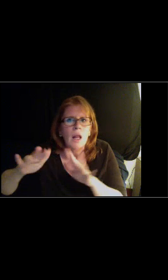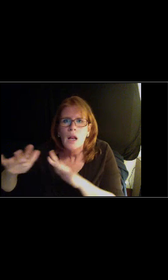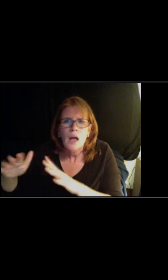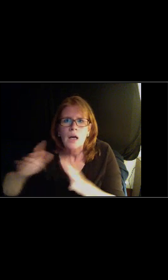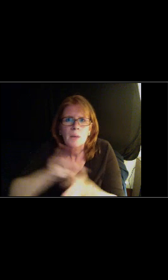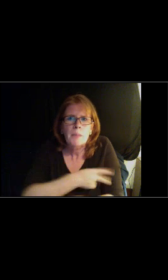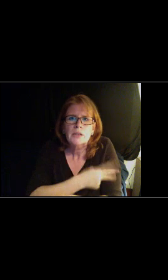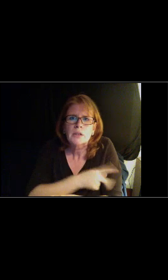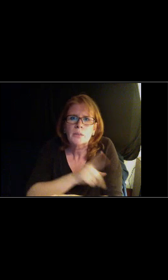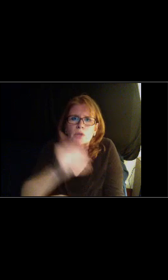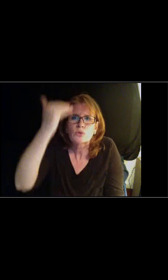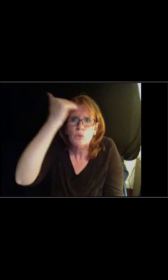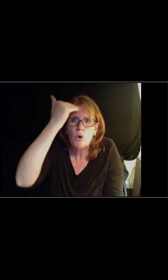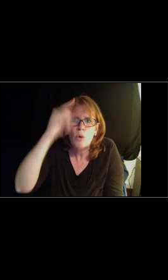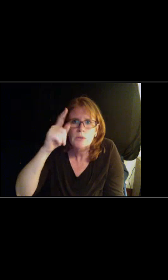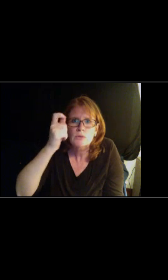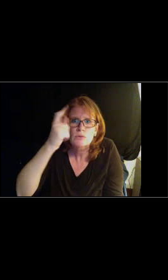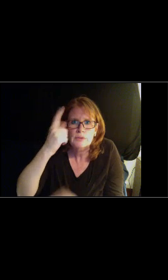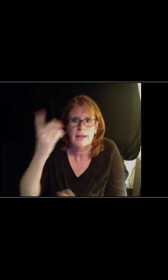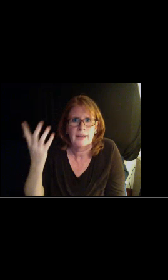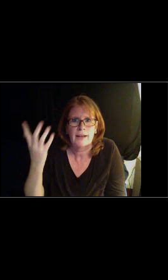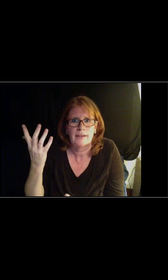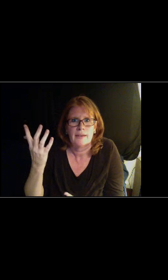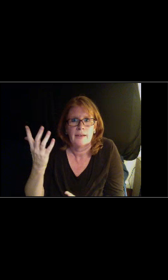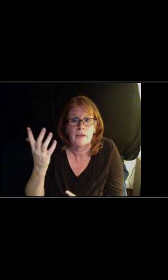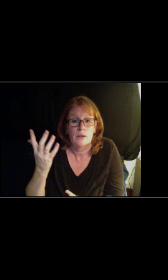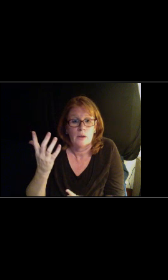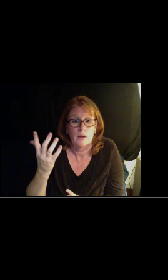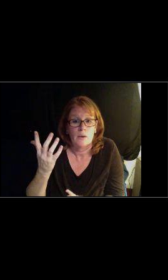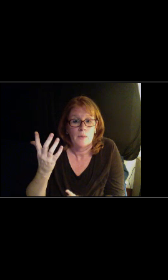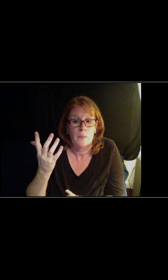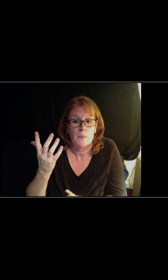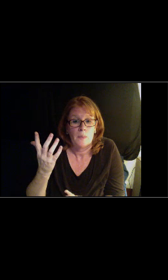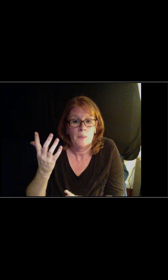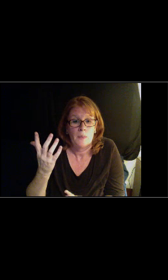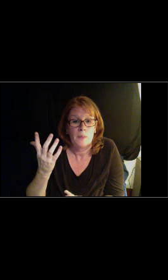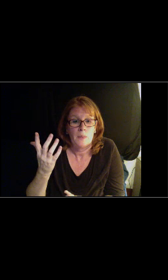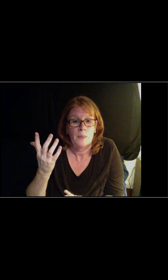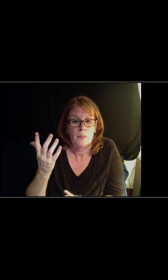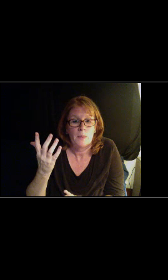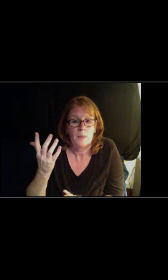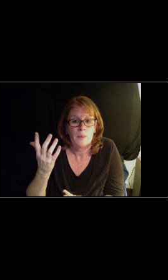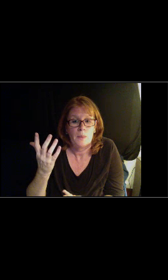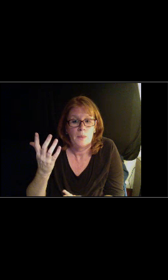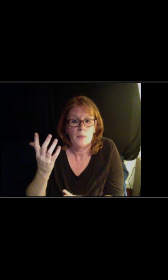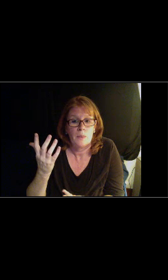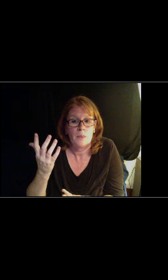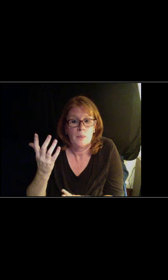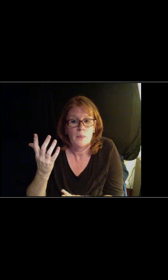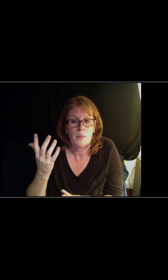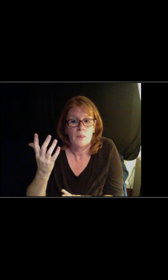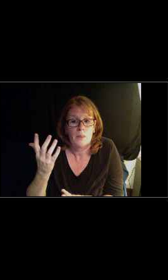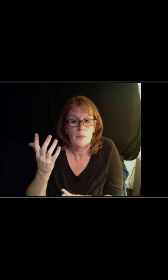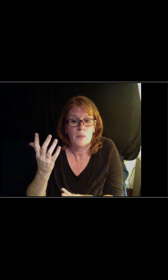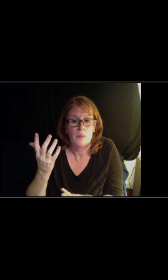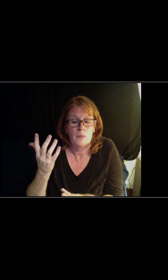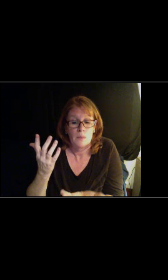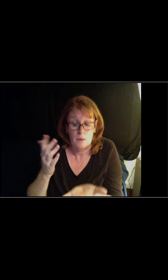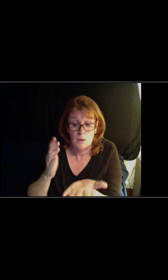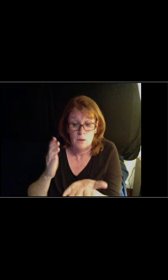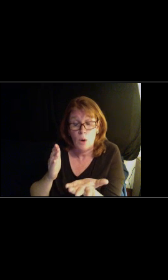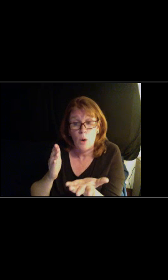not necessarily a whole focusing on autonomy, because we would have to go into much more of an advancement of what the